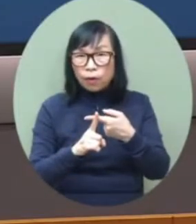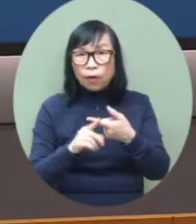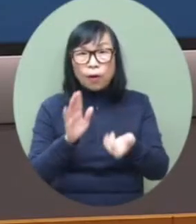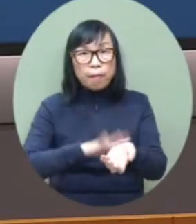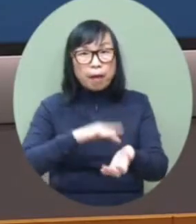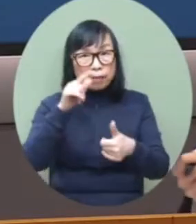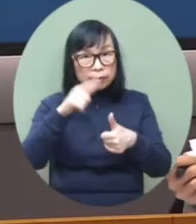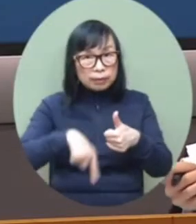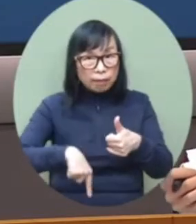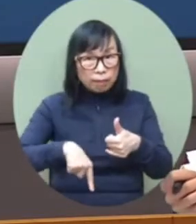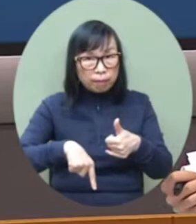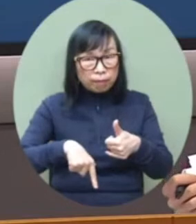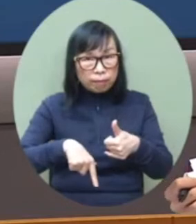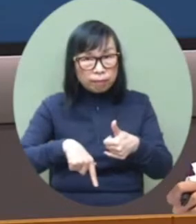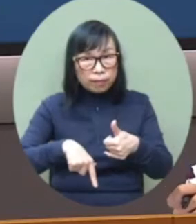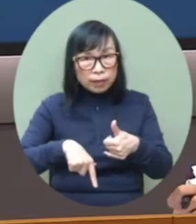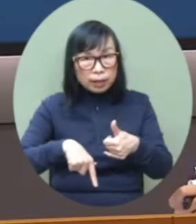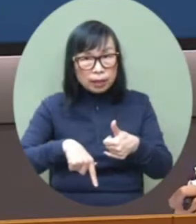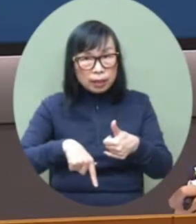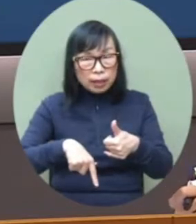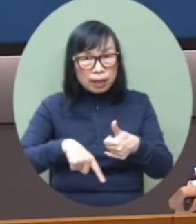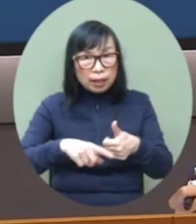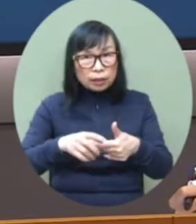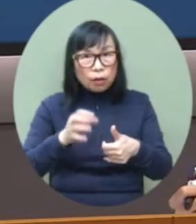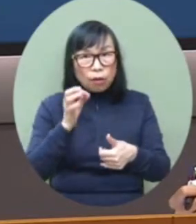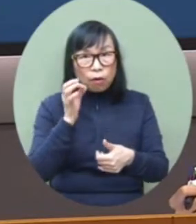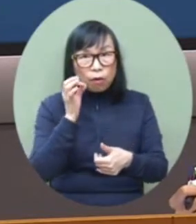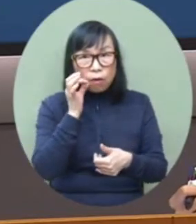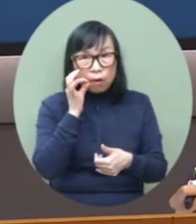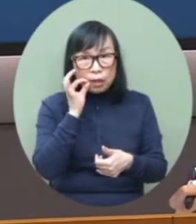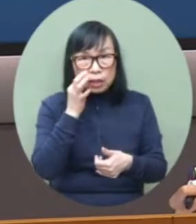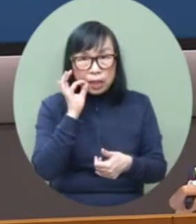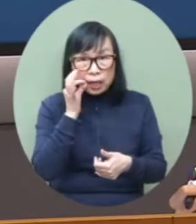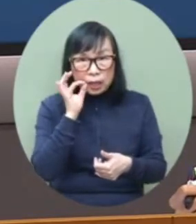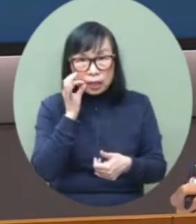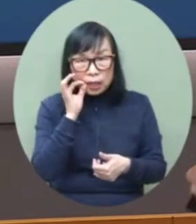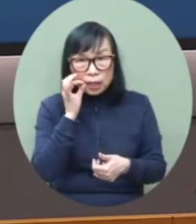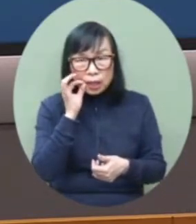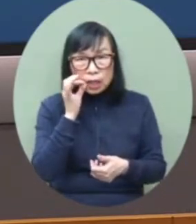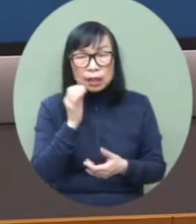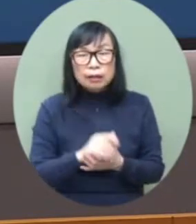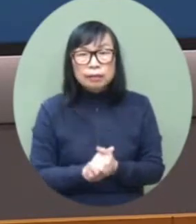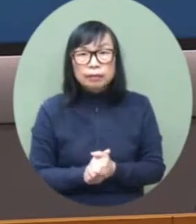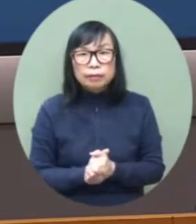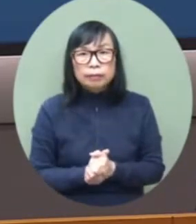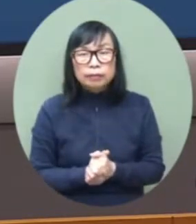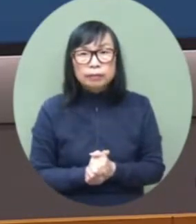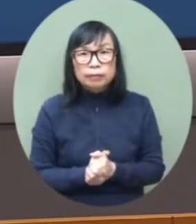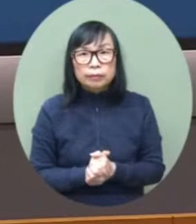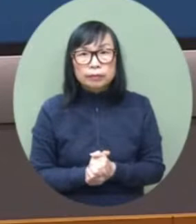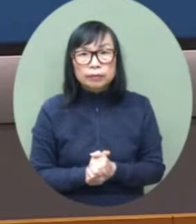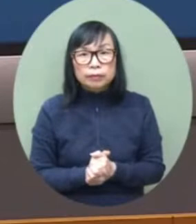Now, for the critical patient, the age range,